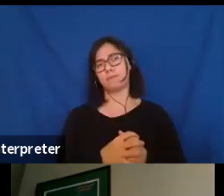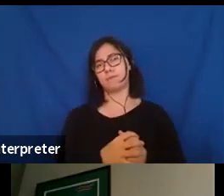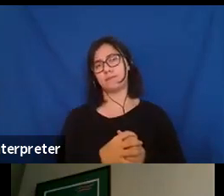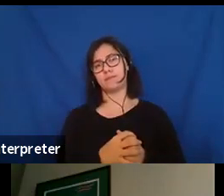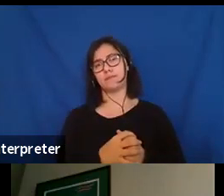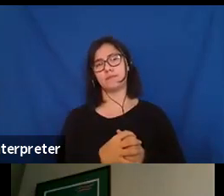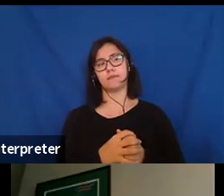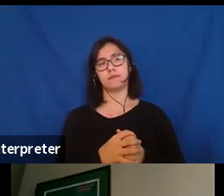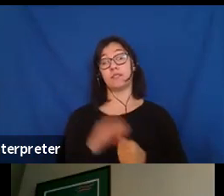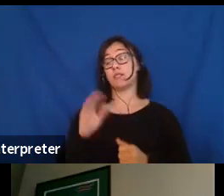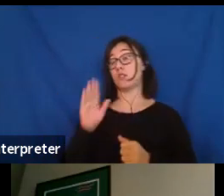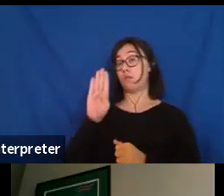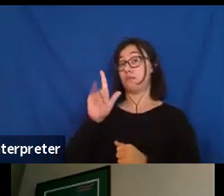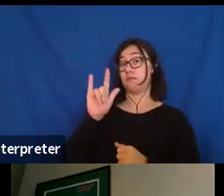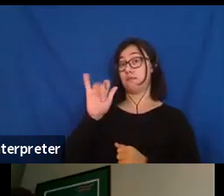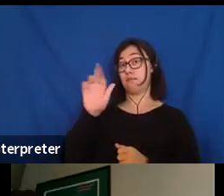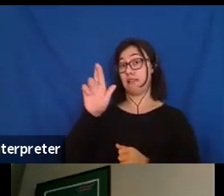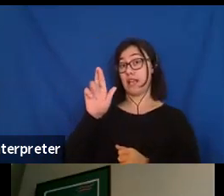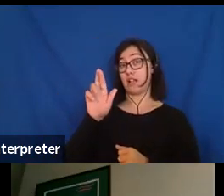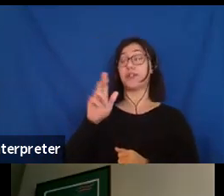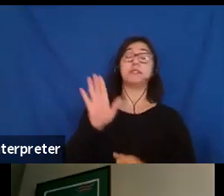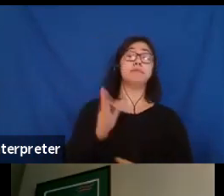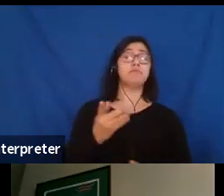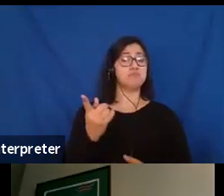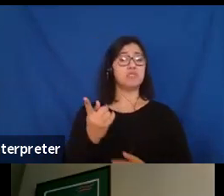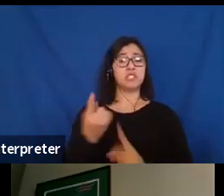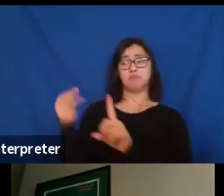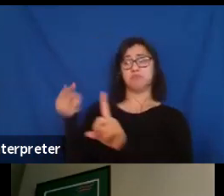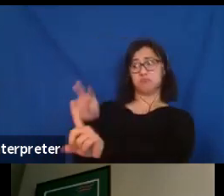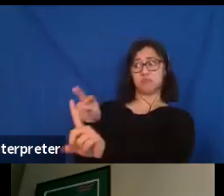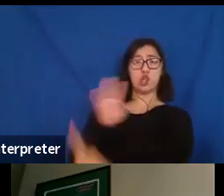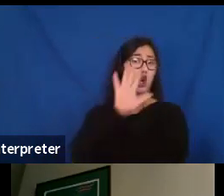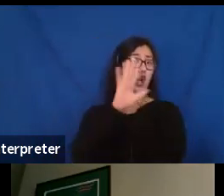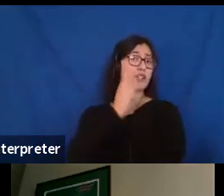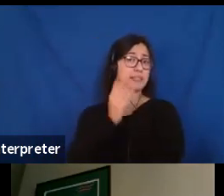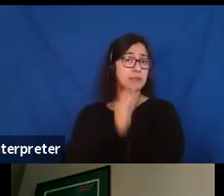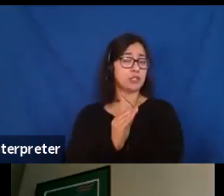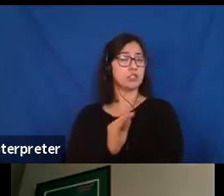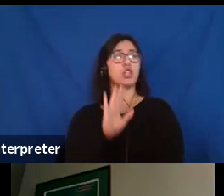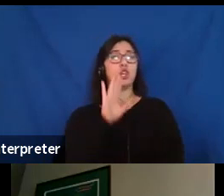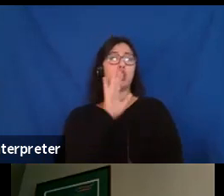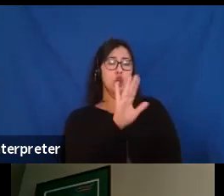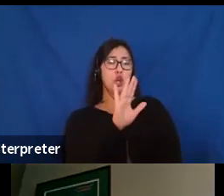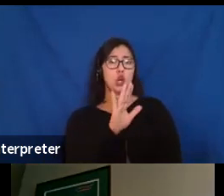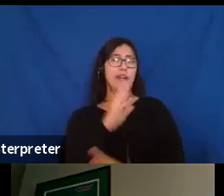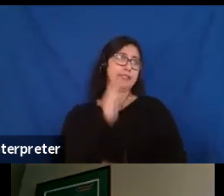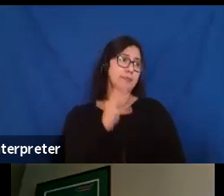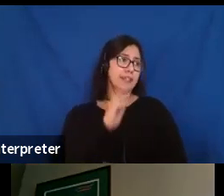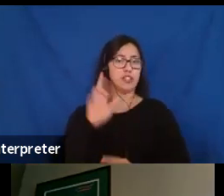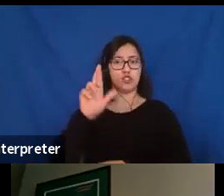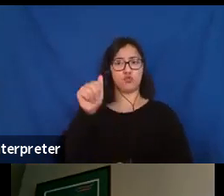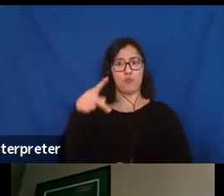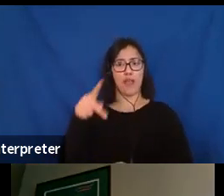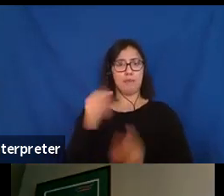Well, this is Blair. She's speaking from her experience. I mean, she perceives rap music from a language point of view. She doesn't,